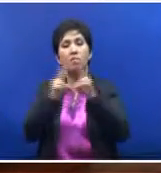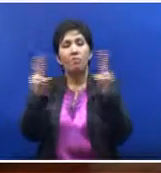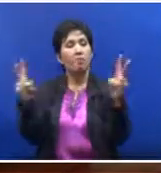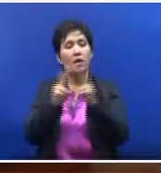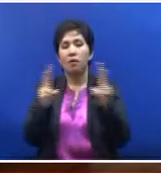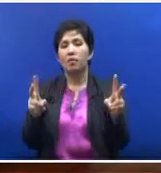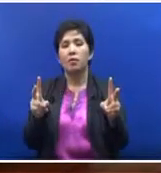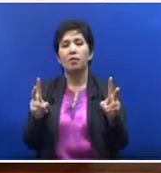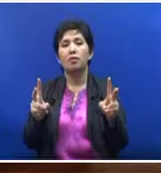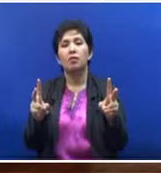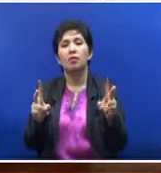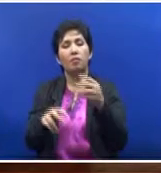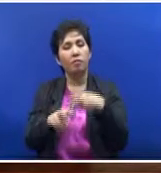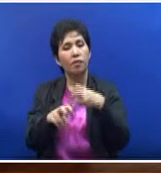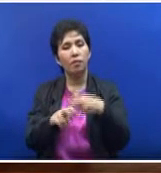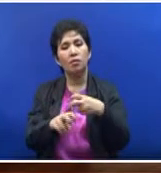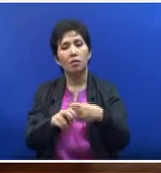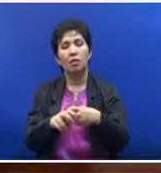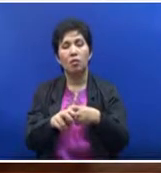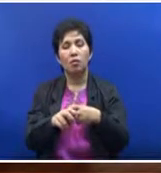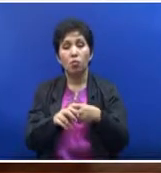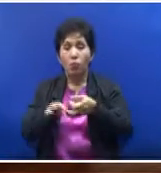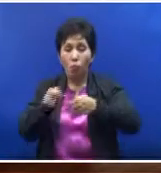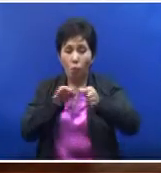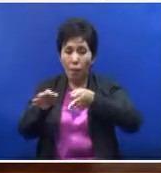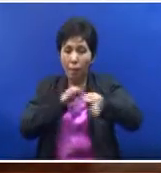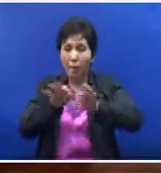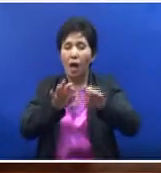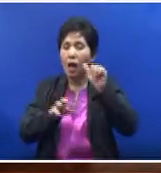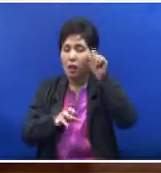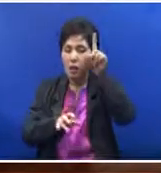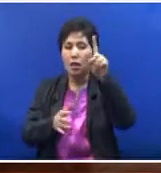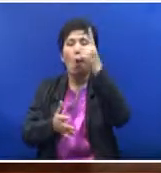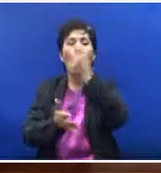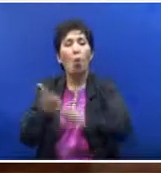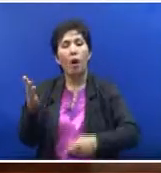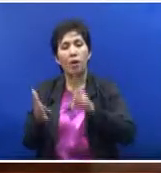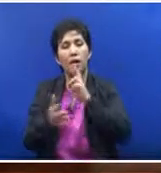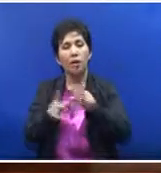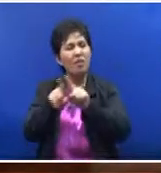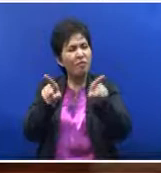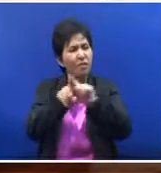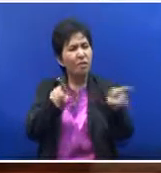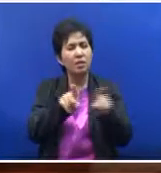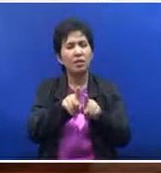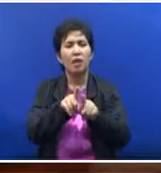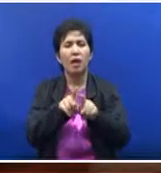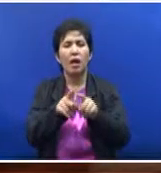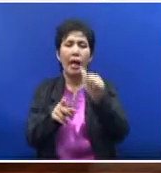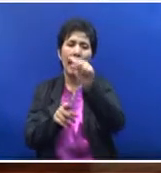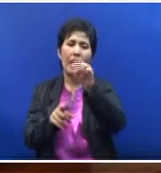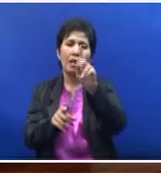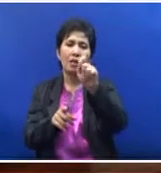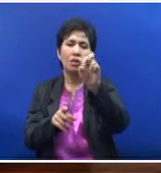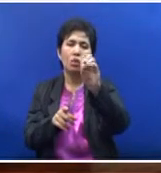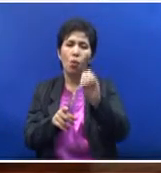much important. You really need to clarify, you really need to understand what are the differences between